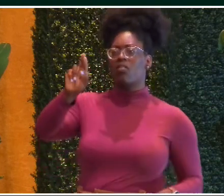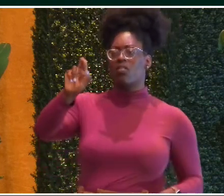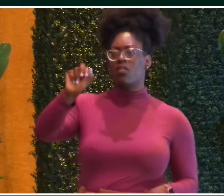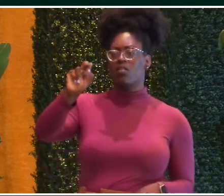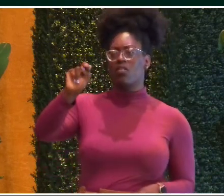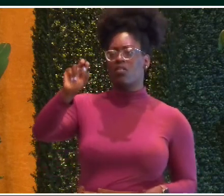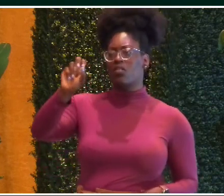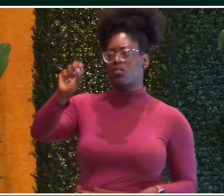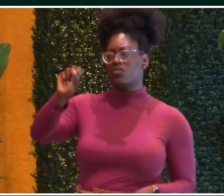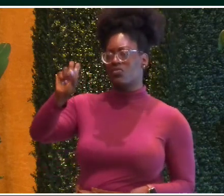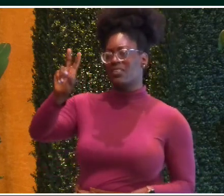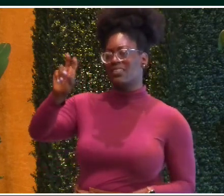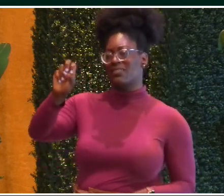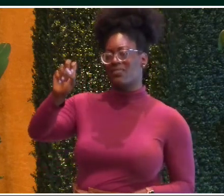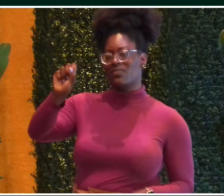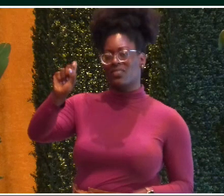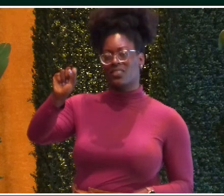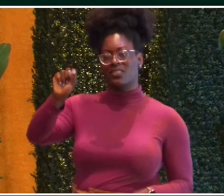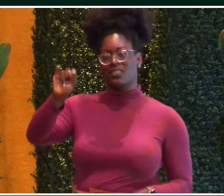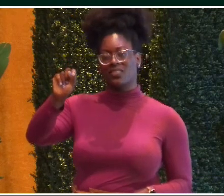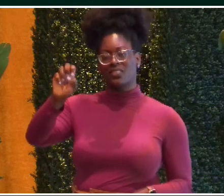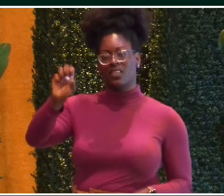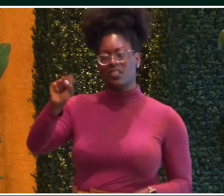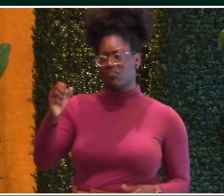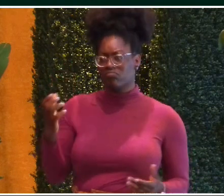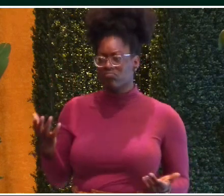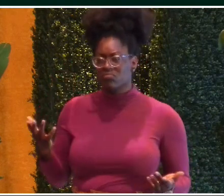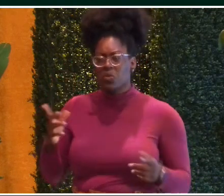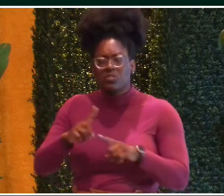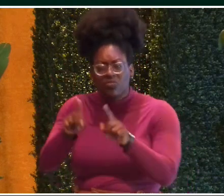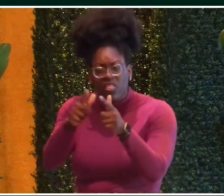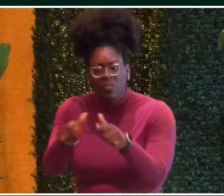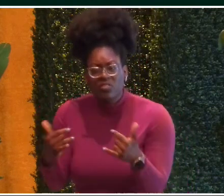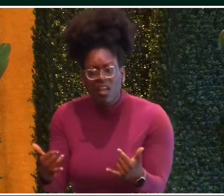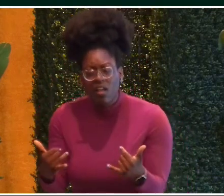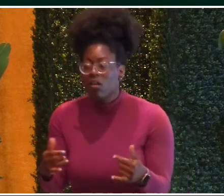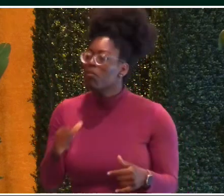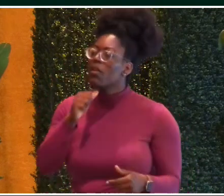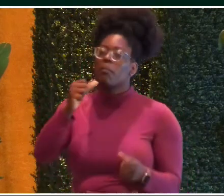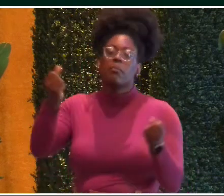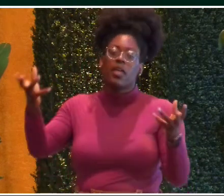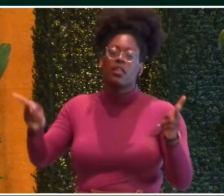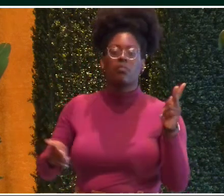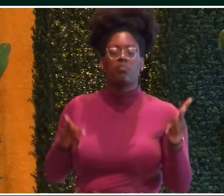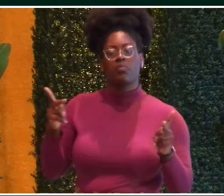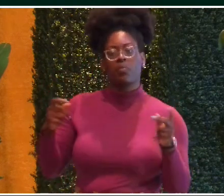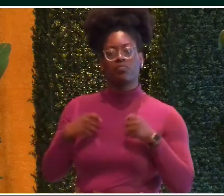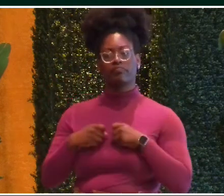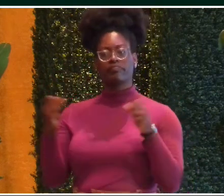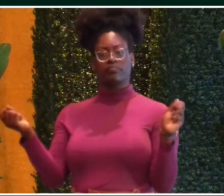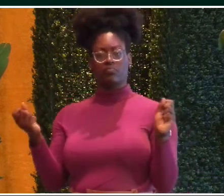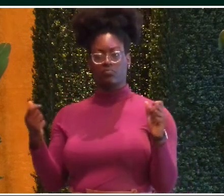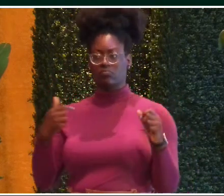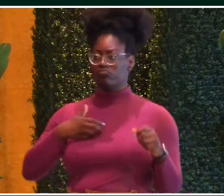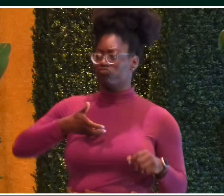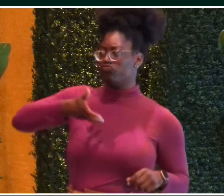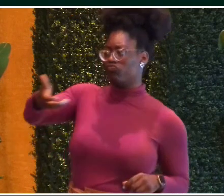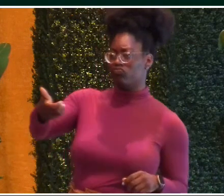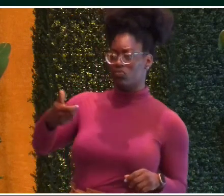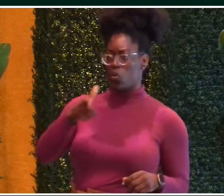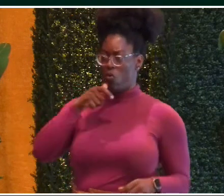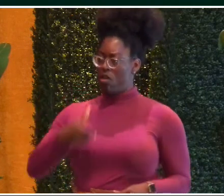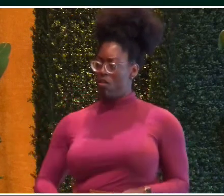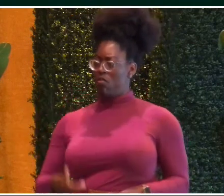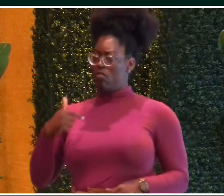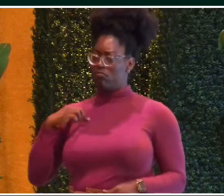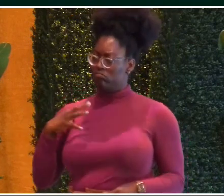many people out as trans people. I see that now. I see young kids coming into their own. I feel such